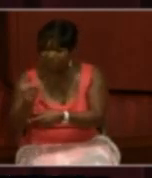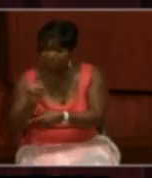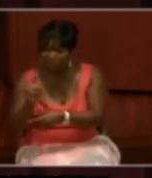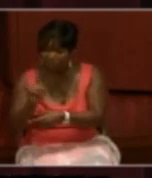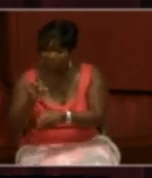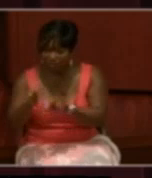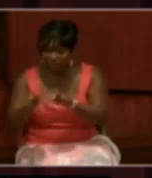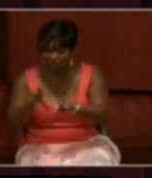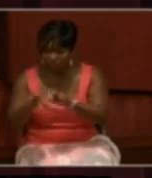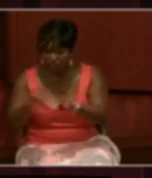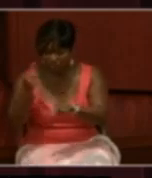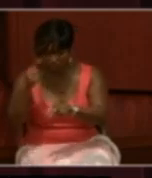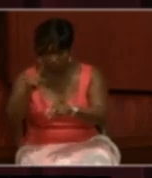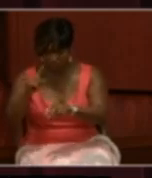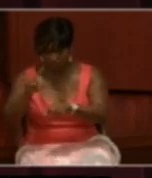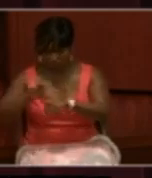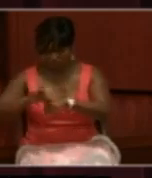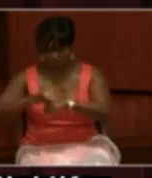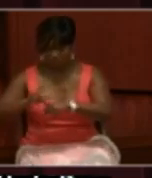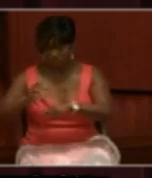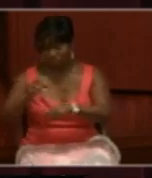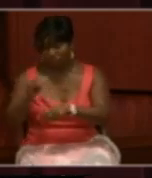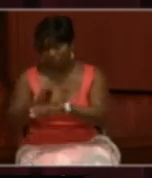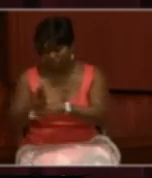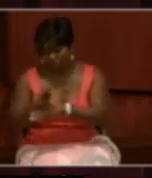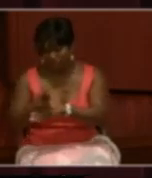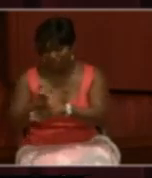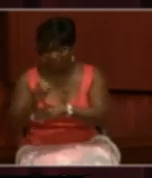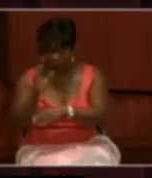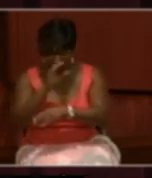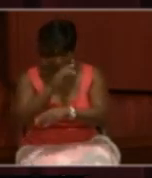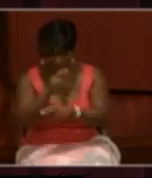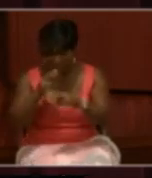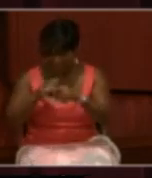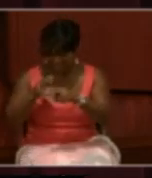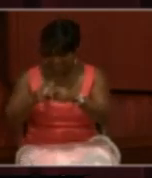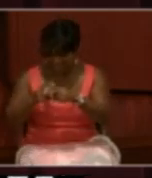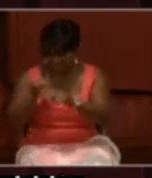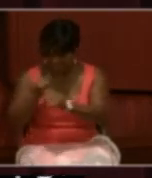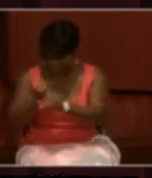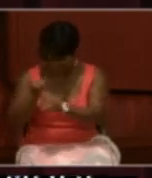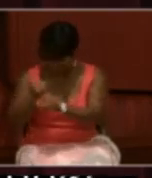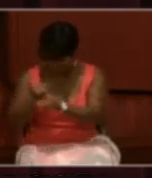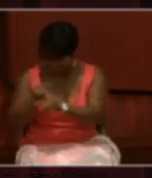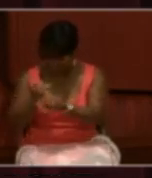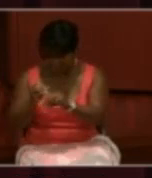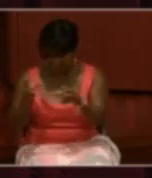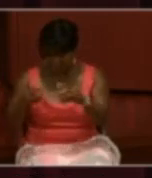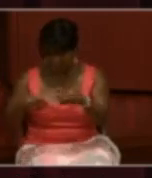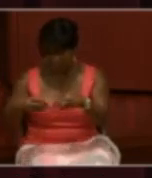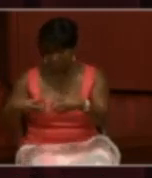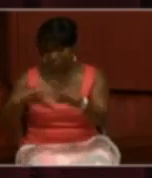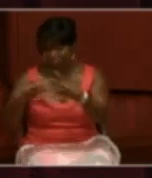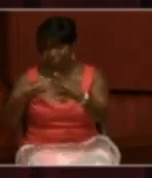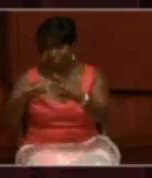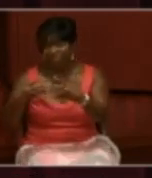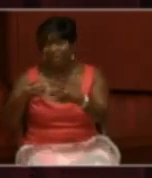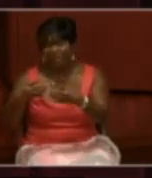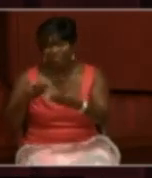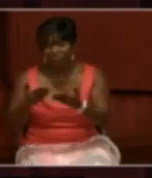a deposit on behalf of an institution. Even if you search by the name of that particular institution and nothing comes up, I would suggest that